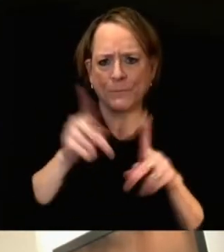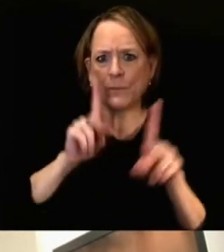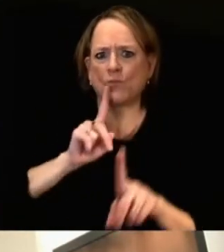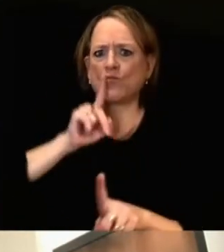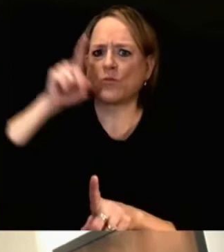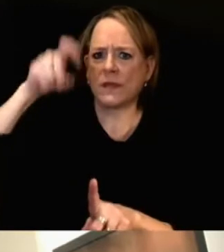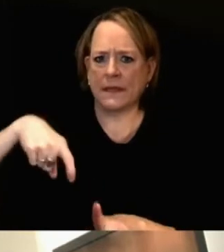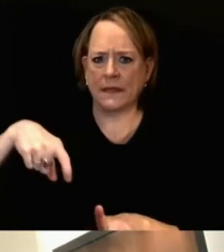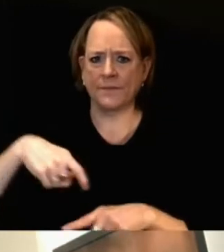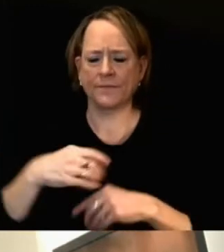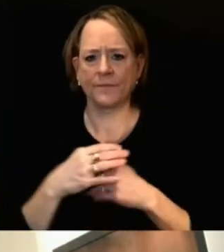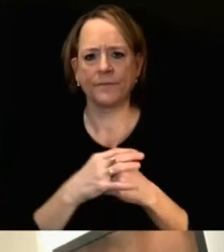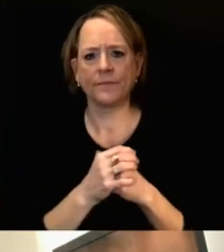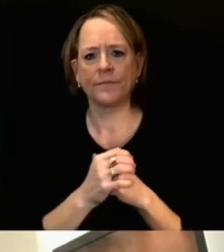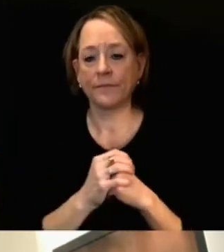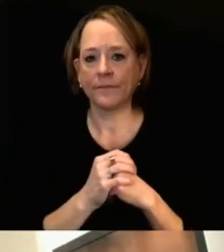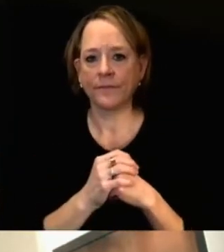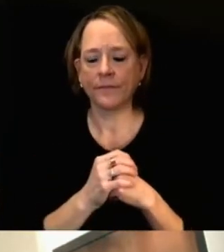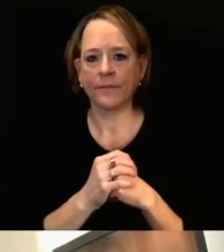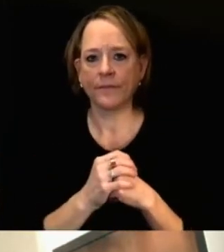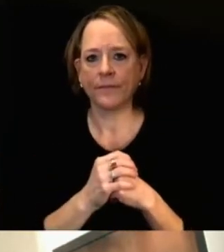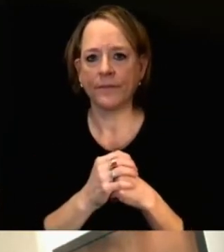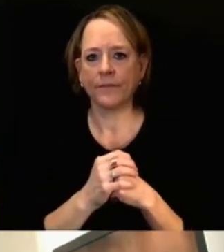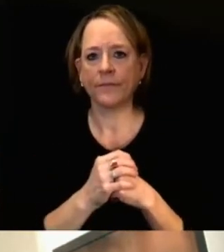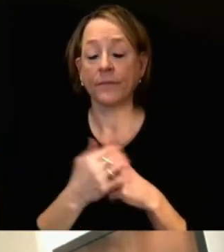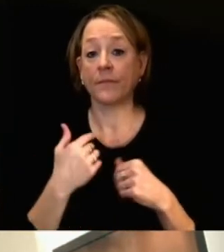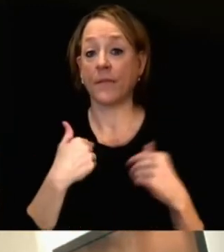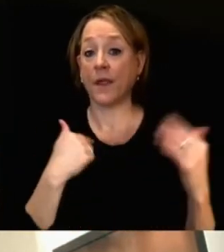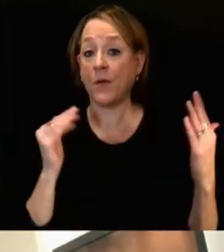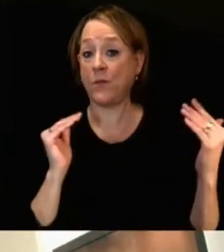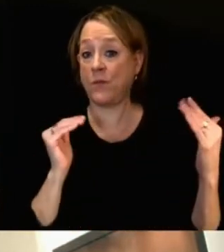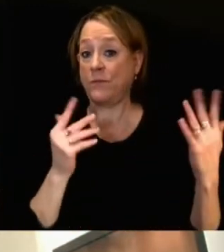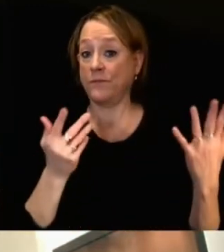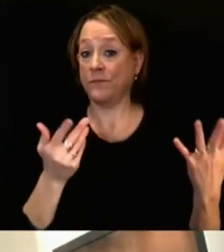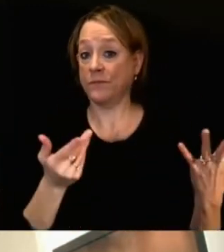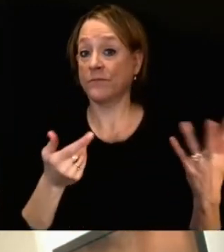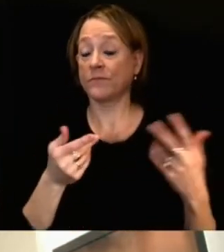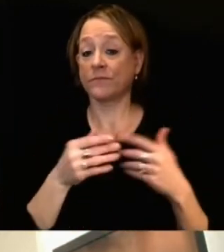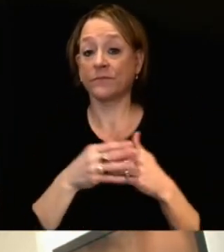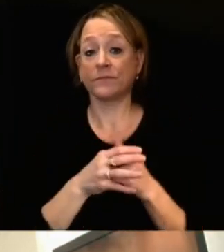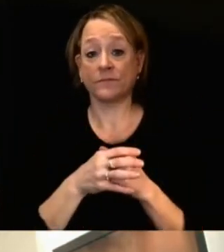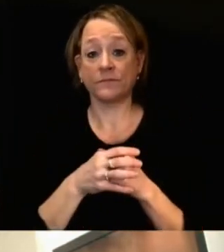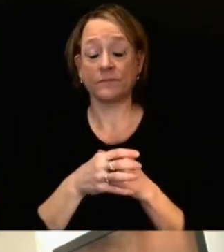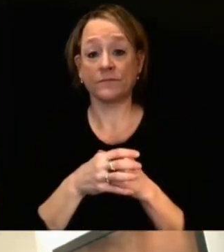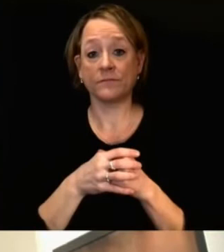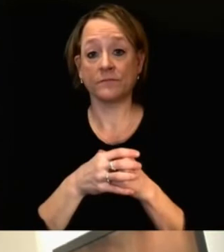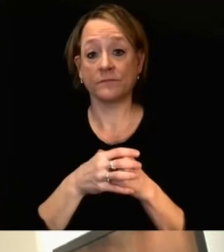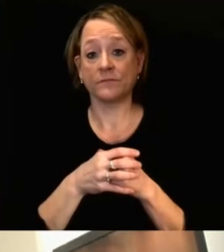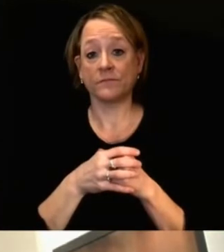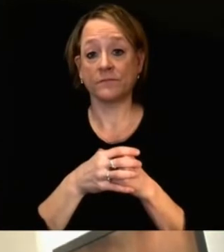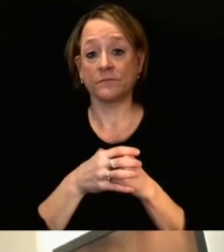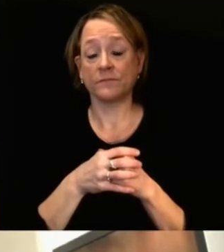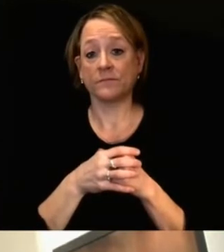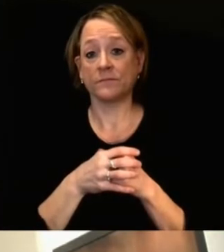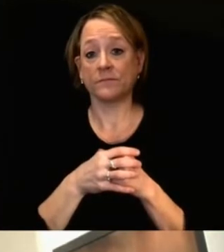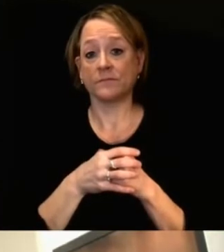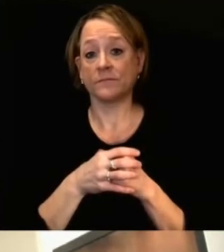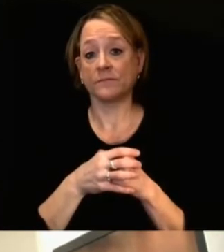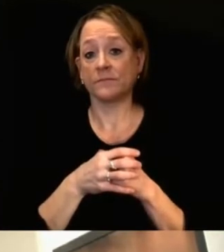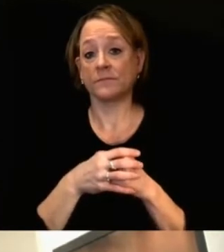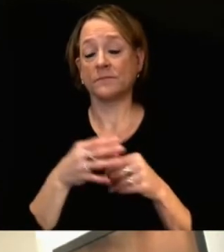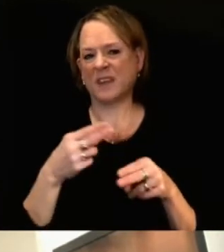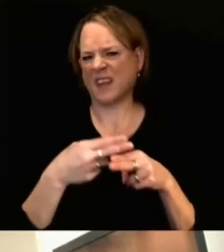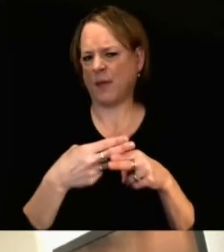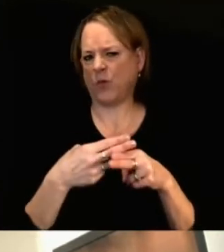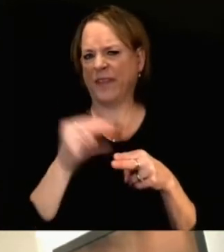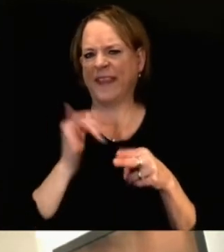of having access to these treatments will be temporary, and we will have broader access to these eventually. But I don't think it's going to be in the next few